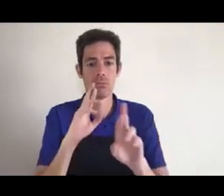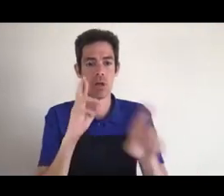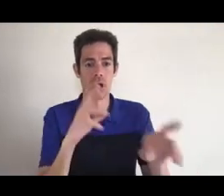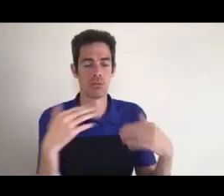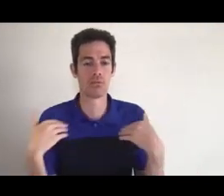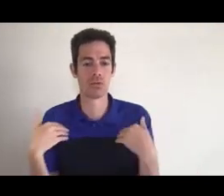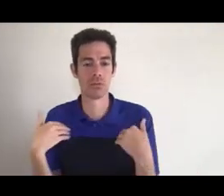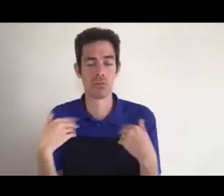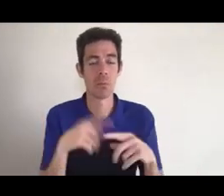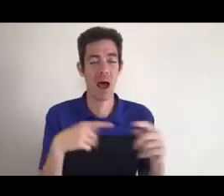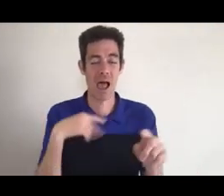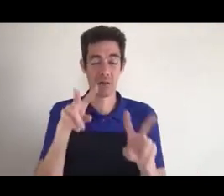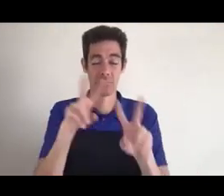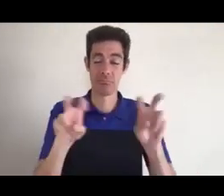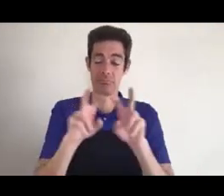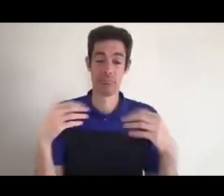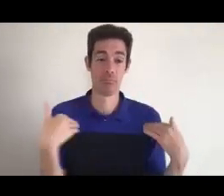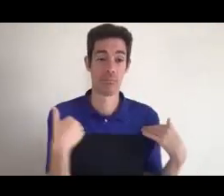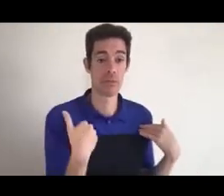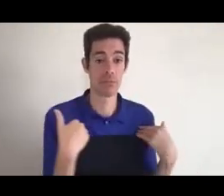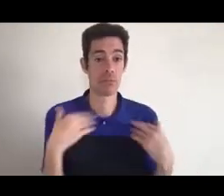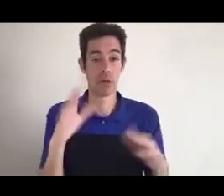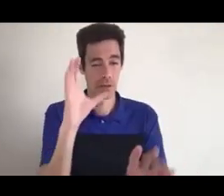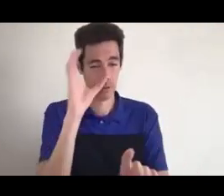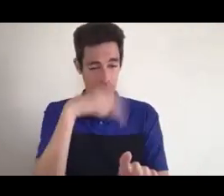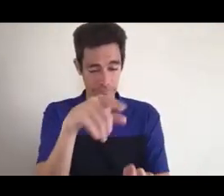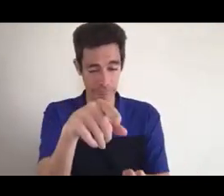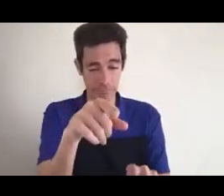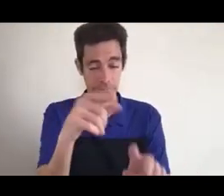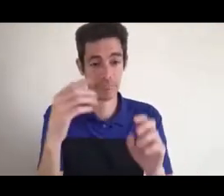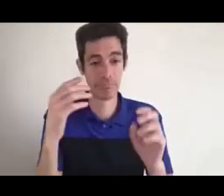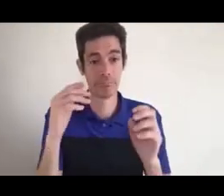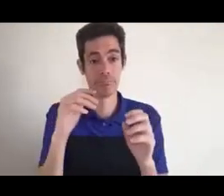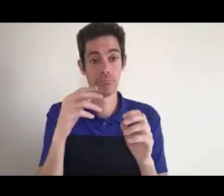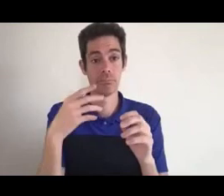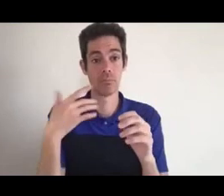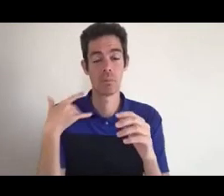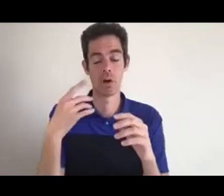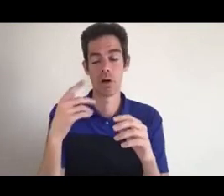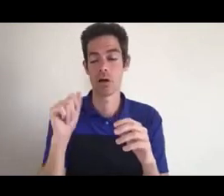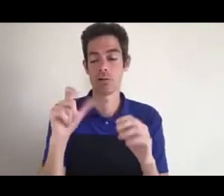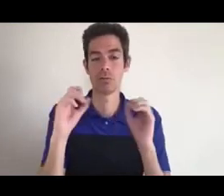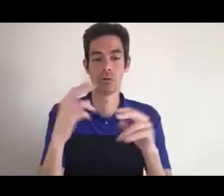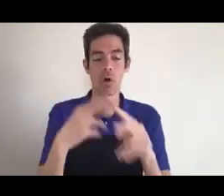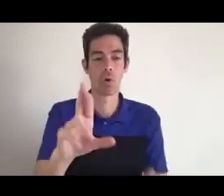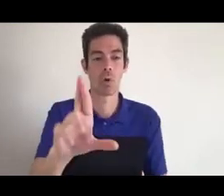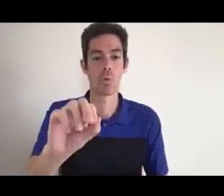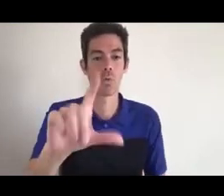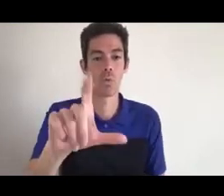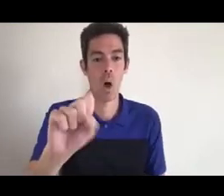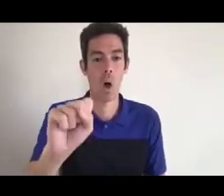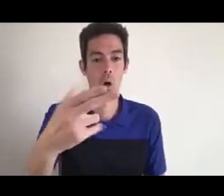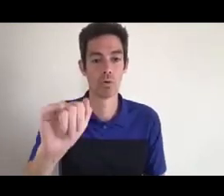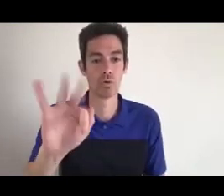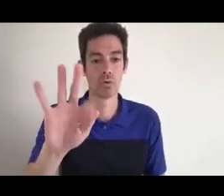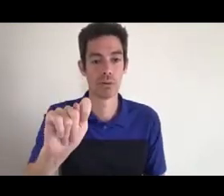reacting, you can show the shoulder shift. But it's interesting because